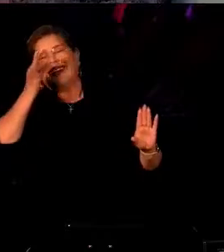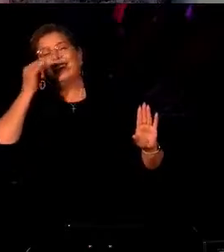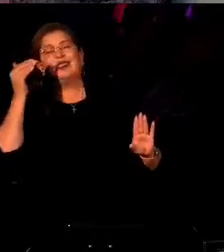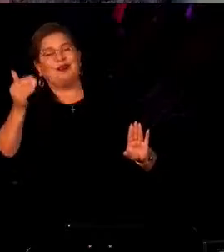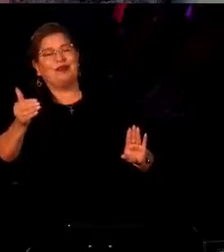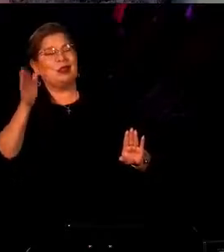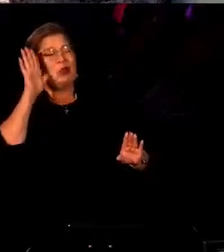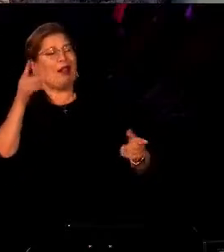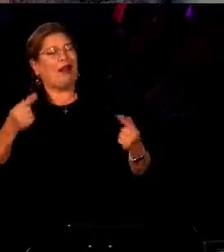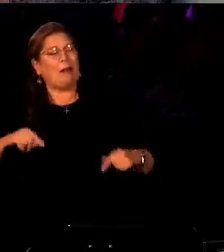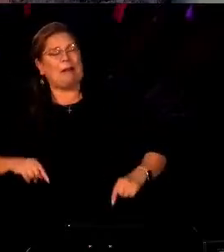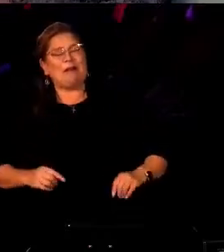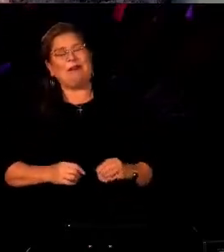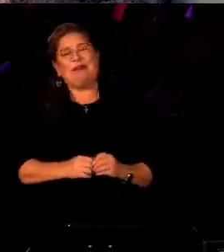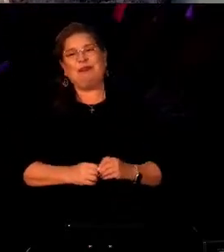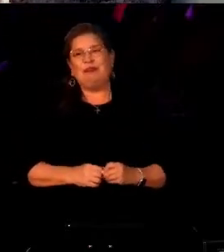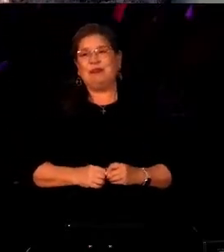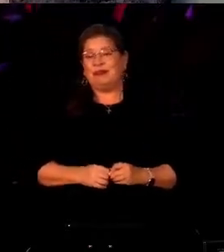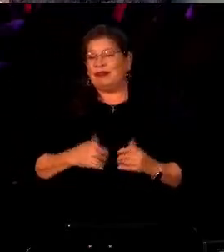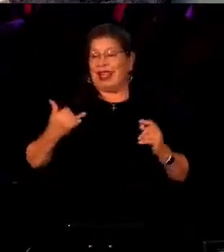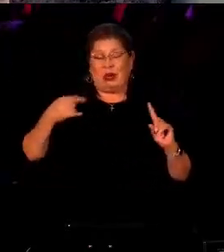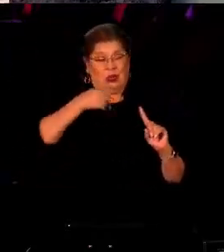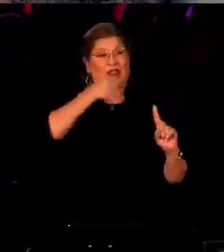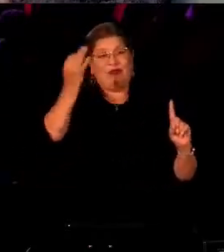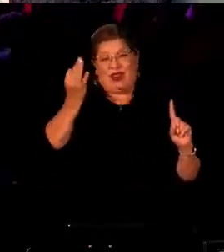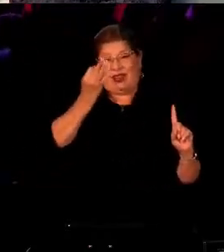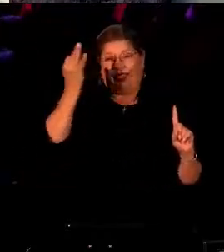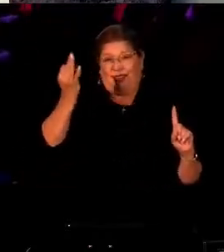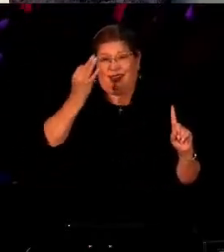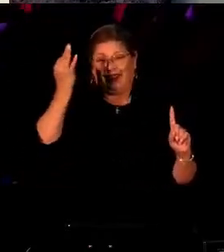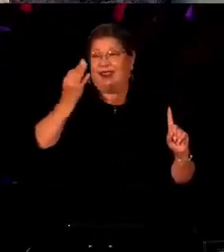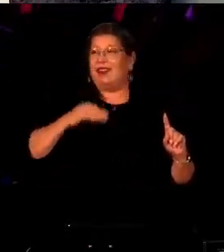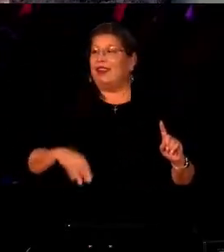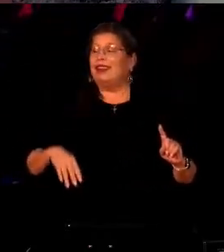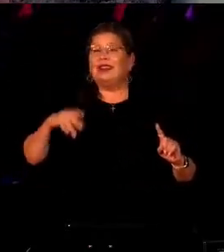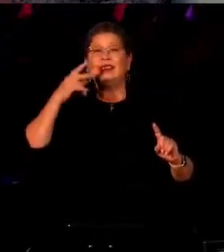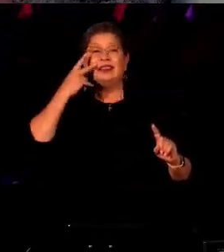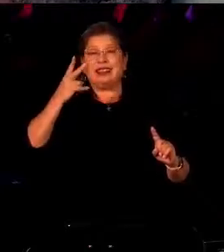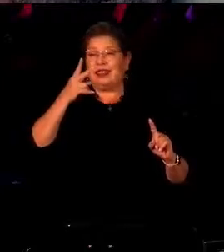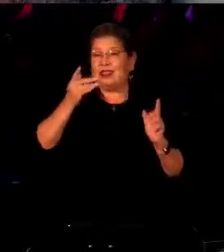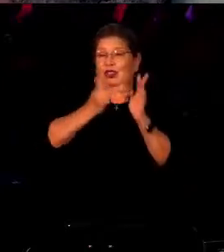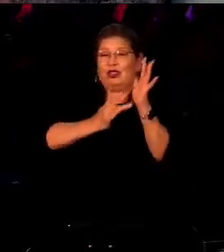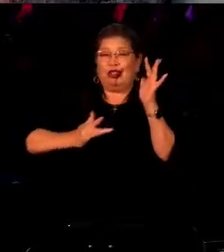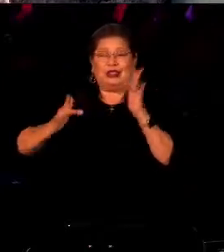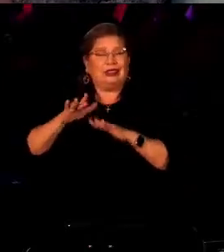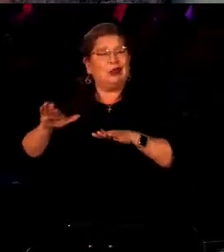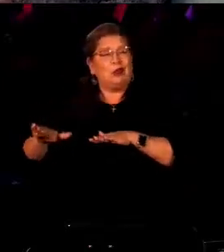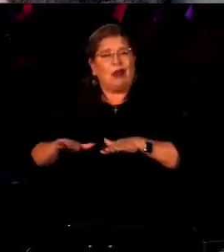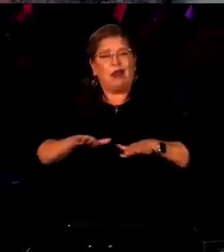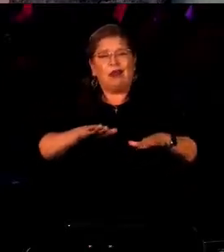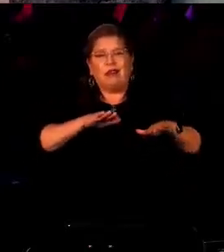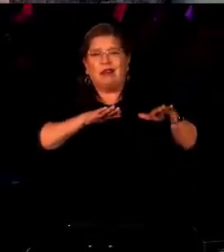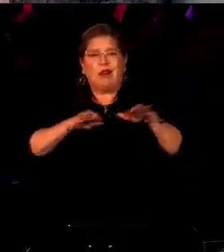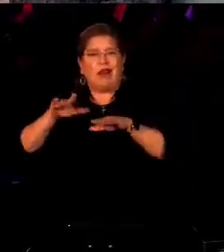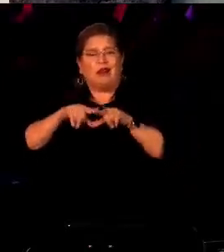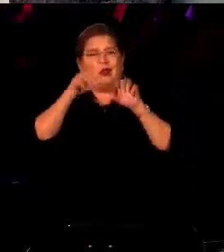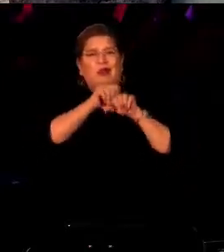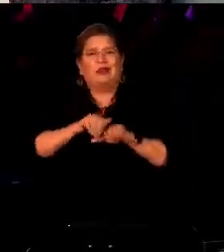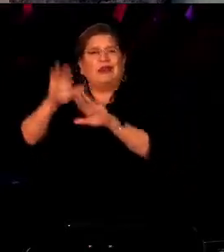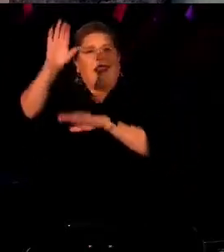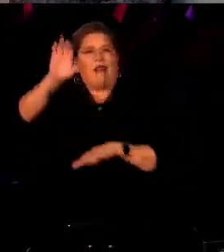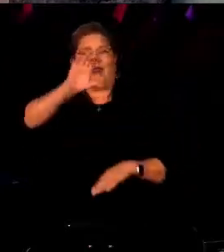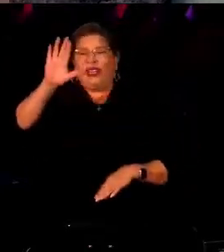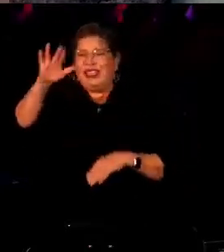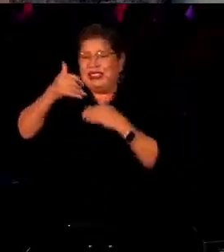Sundays come. It's Friday. See Jesus walking to Calvary. His